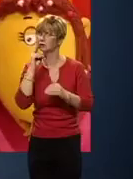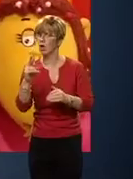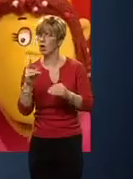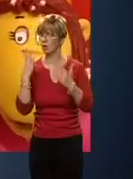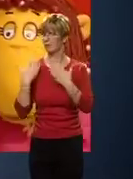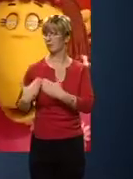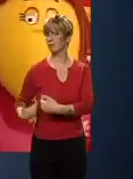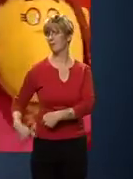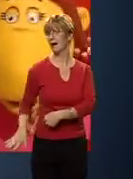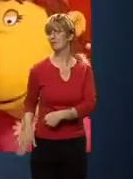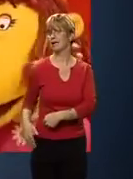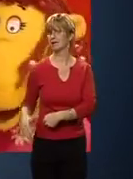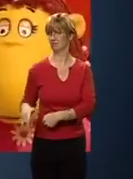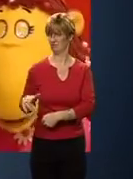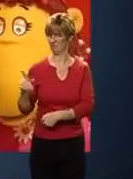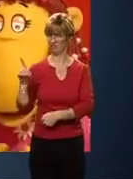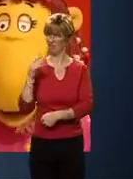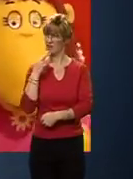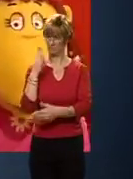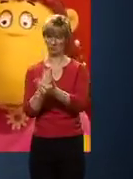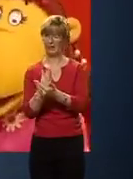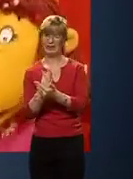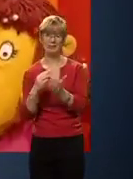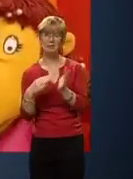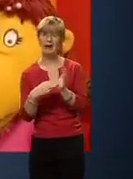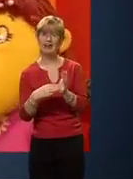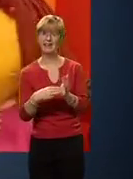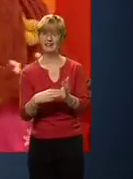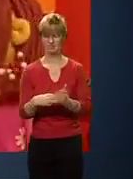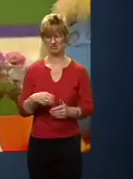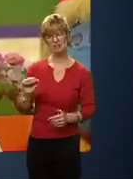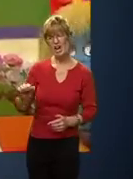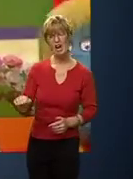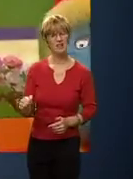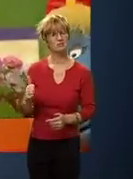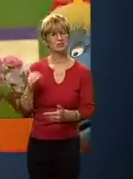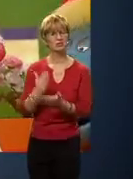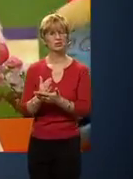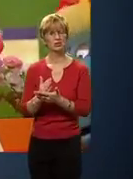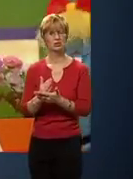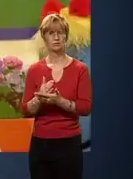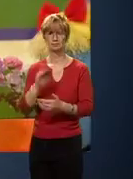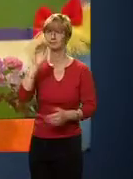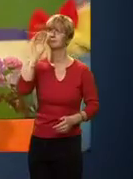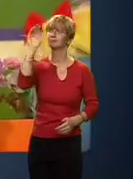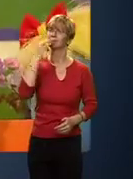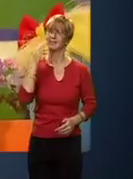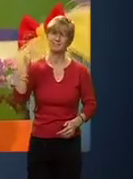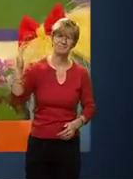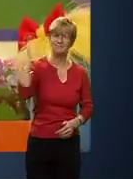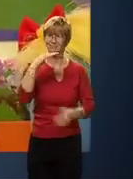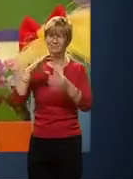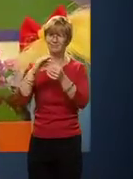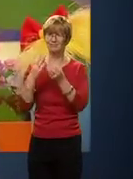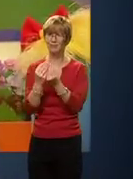the mermaid, she won't believe Millie, and it's true. Yes. Why don't you come in too, Auntie, she said.